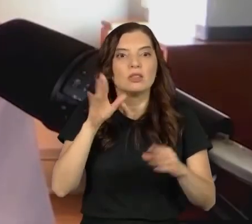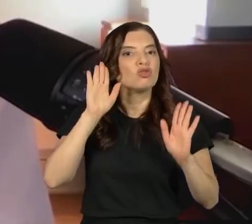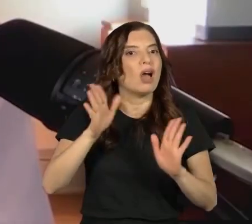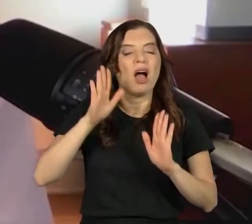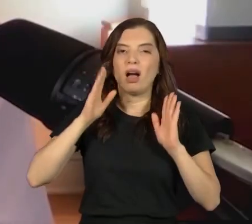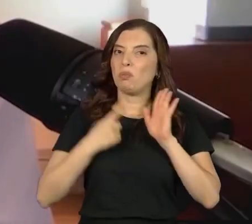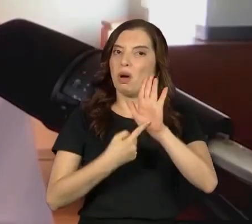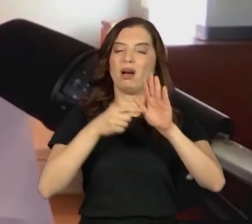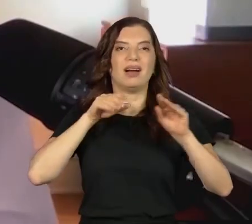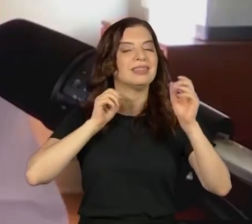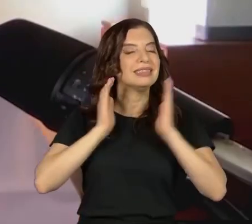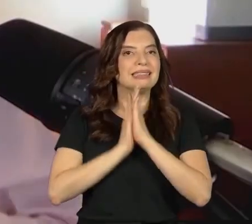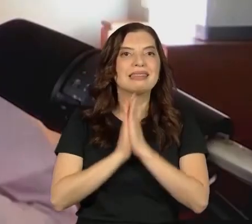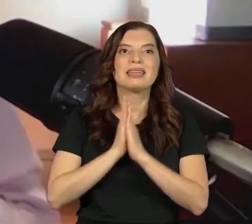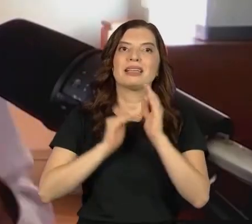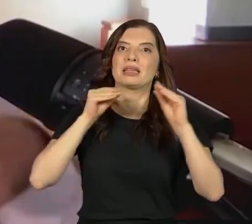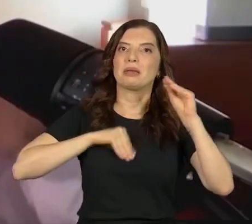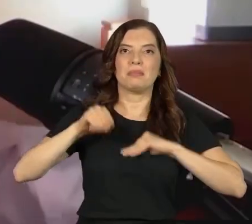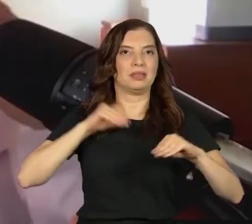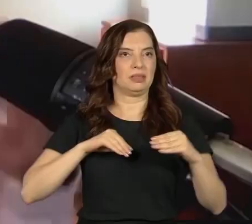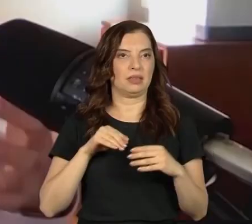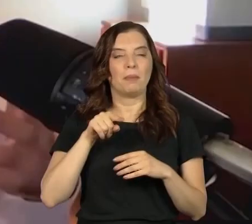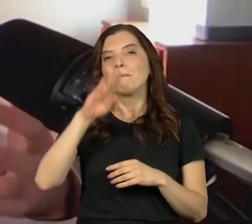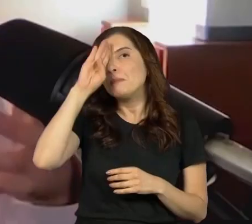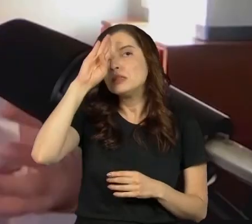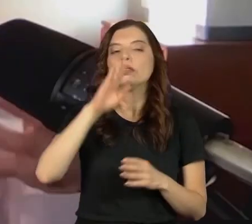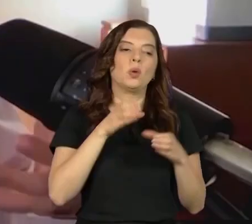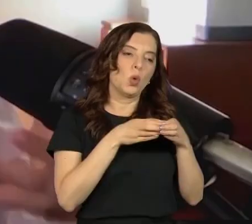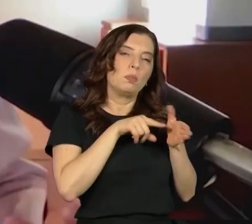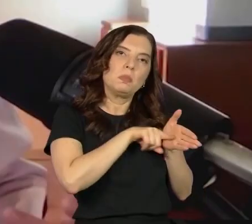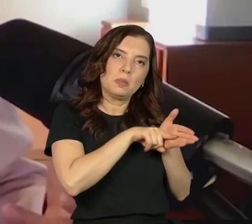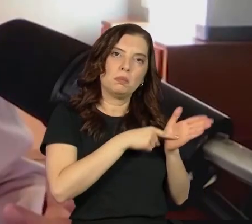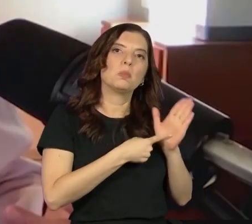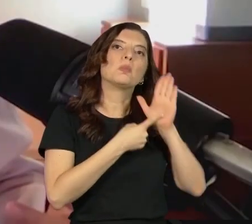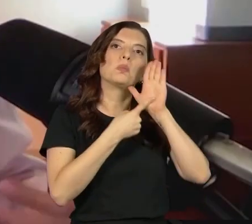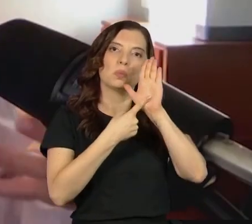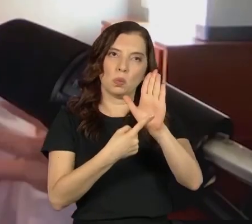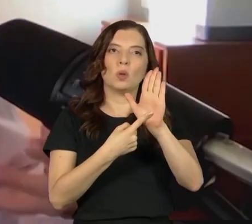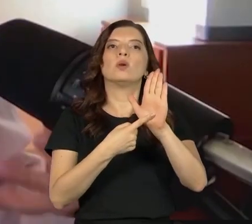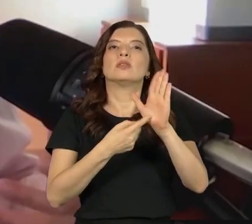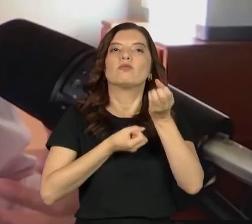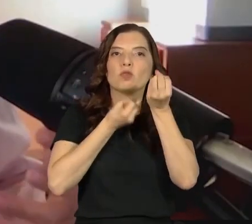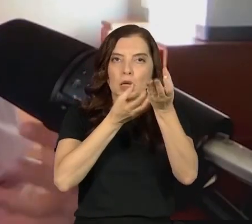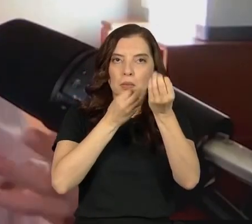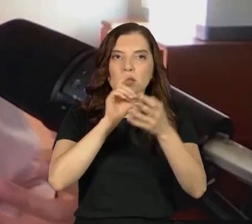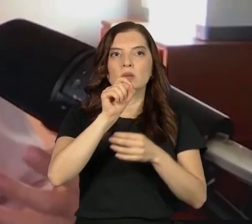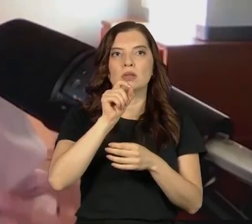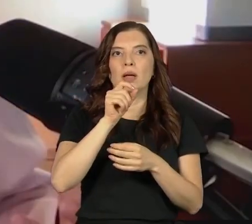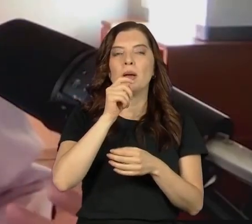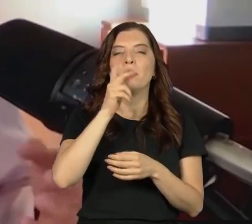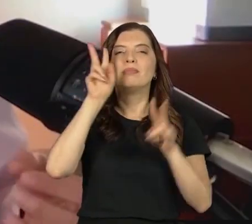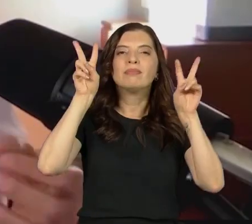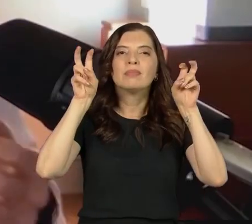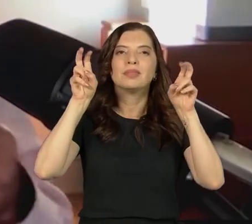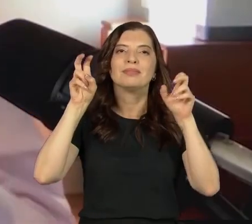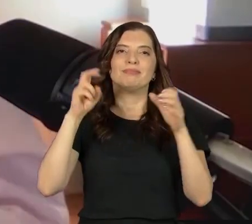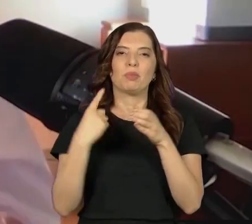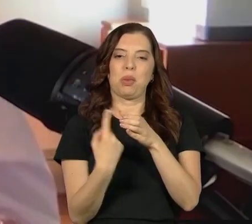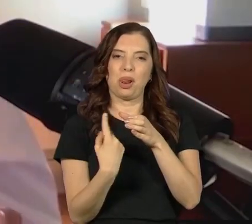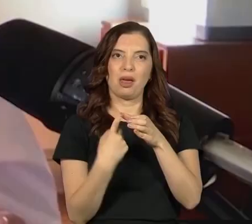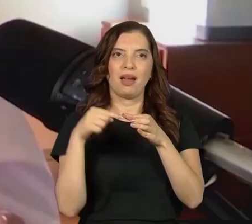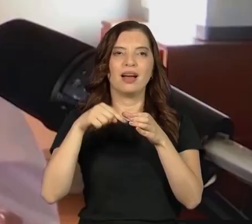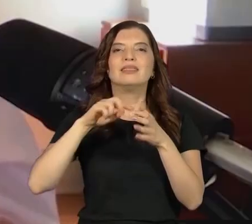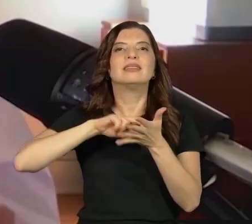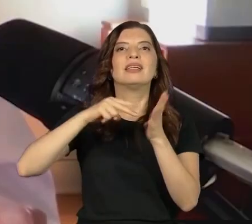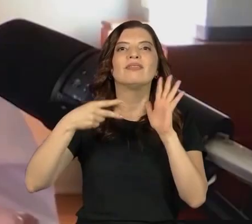always find bigger effects. My point is the research base that we're all using is what I call blender studies. If you want